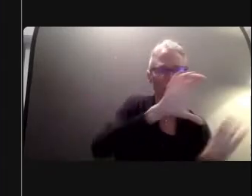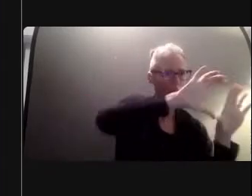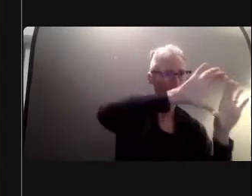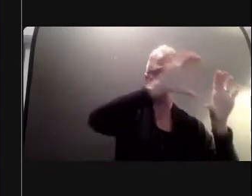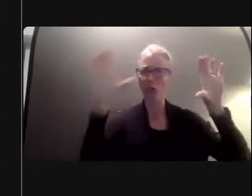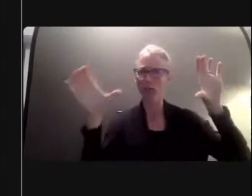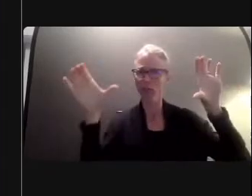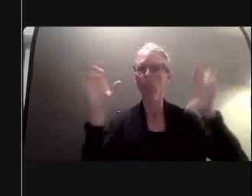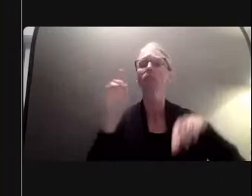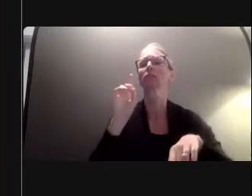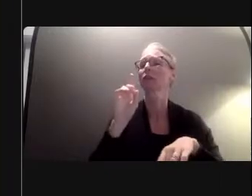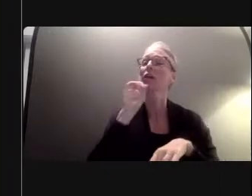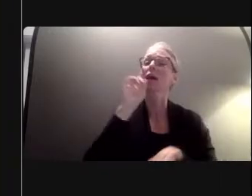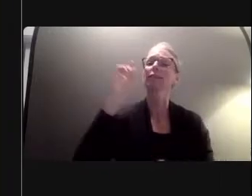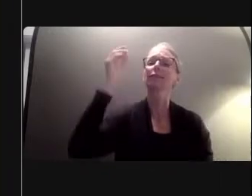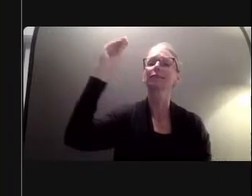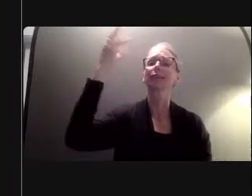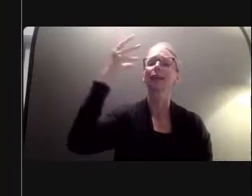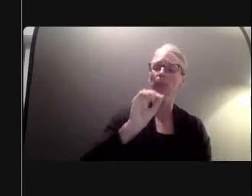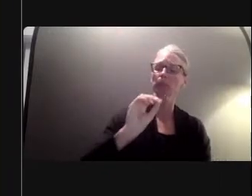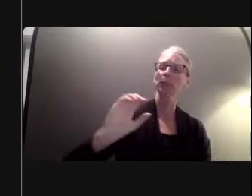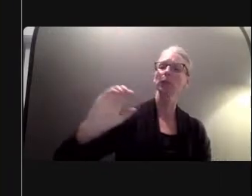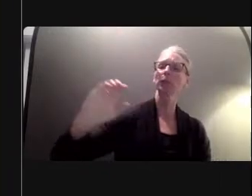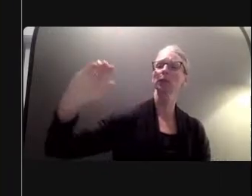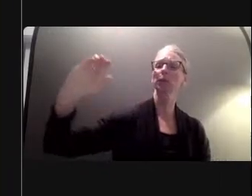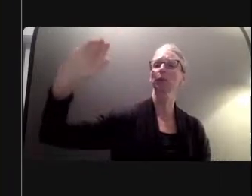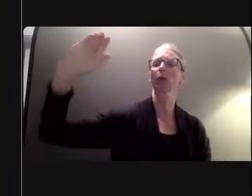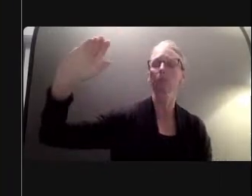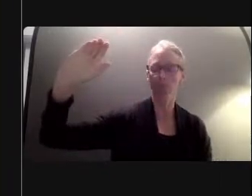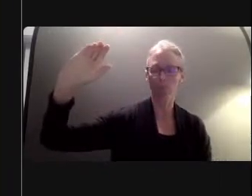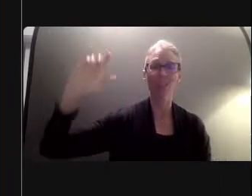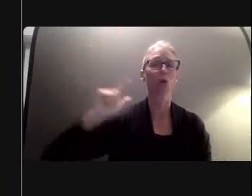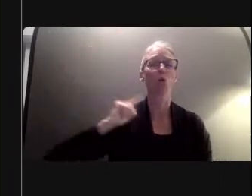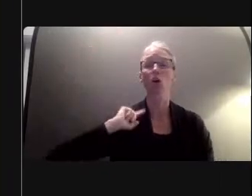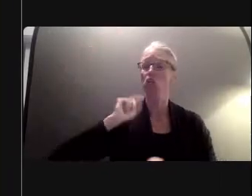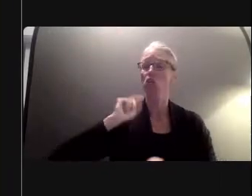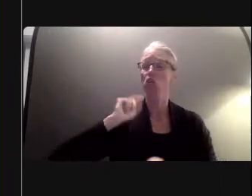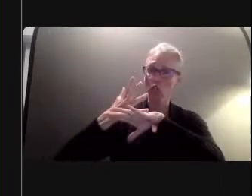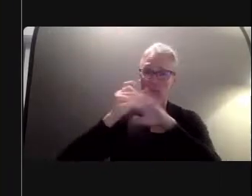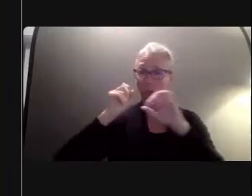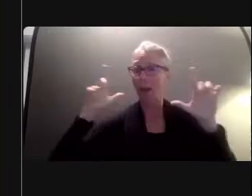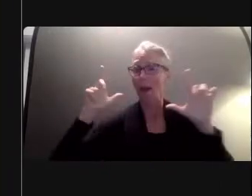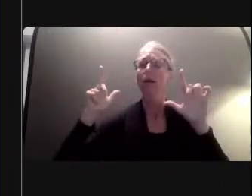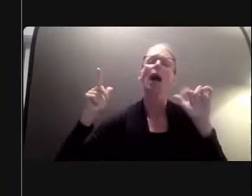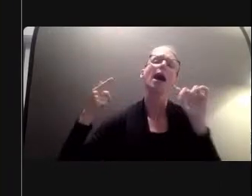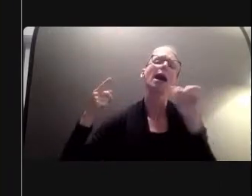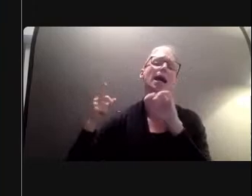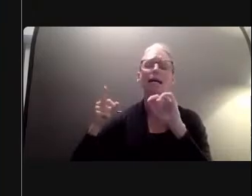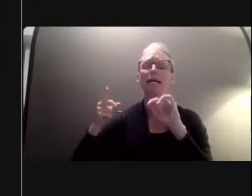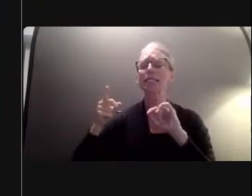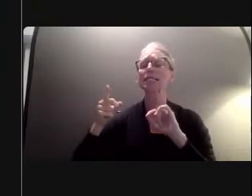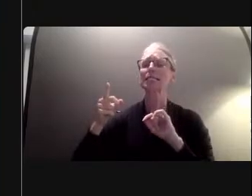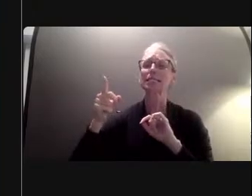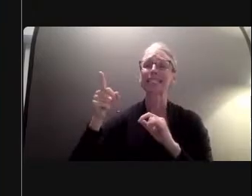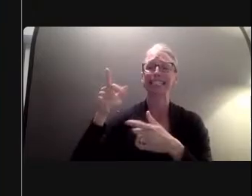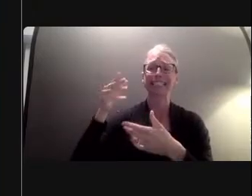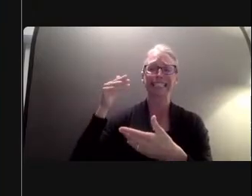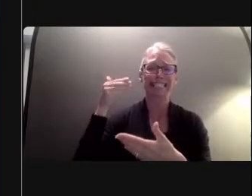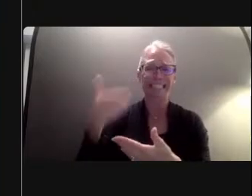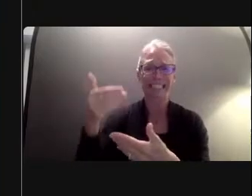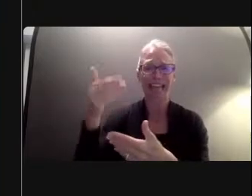And as I was hiking it towards the end, I started getting really emotional because I was really tired, and I didn't think